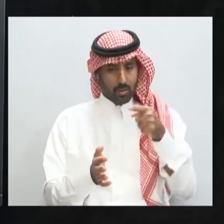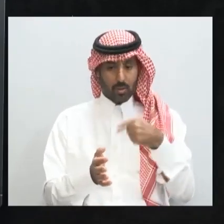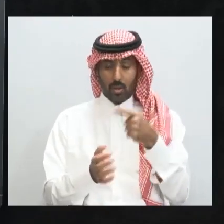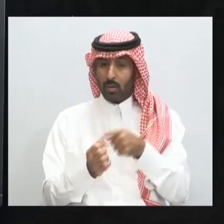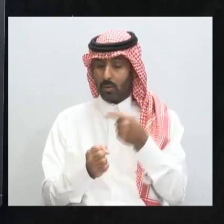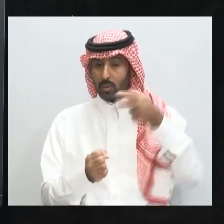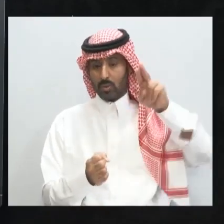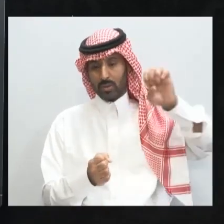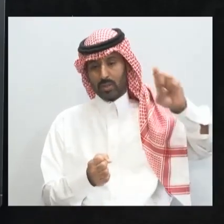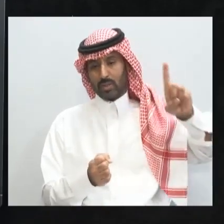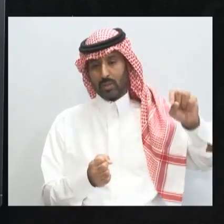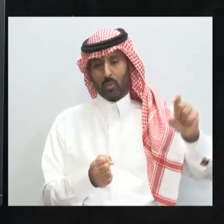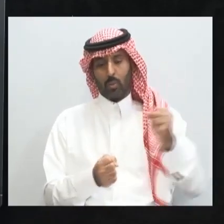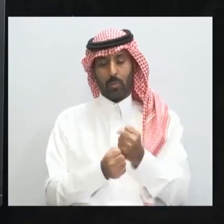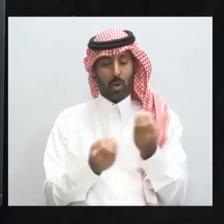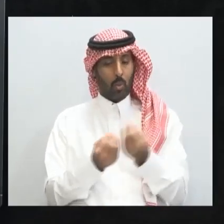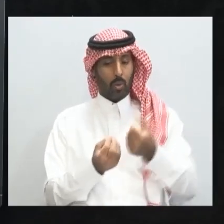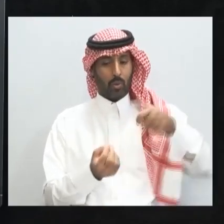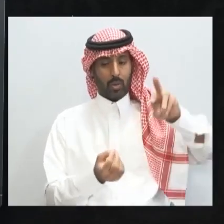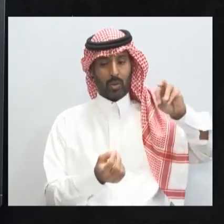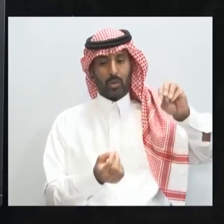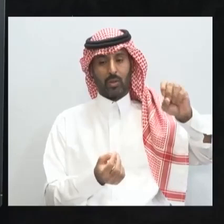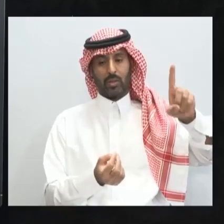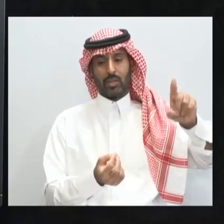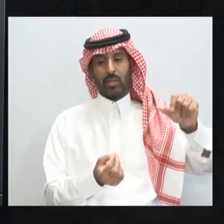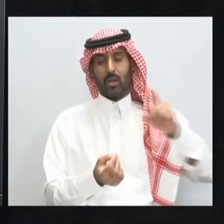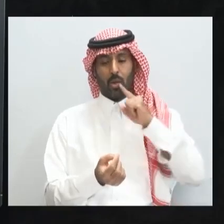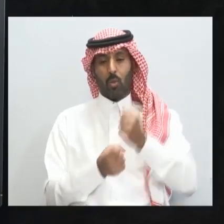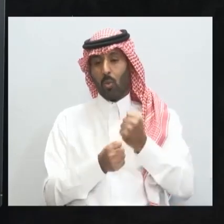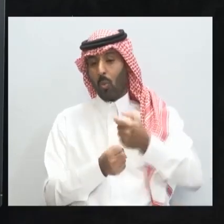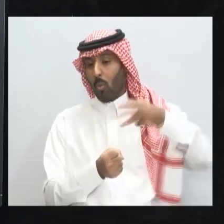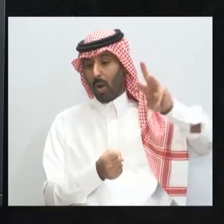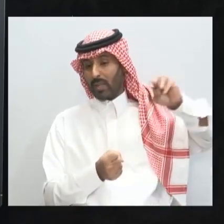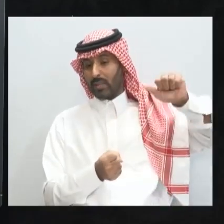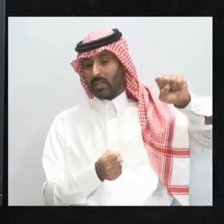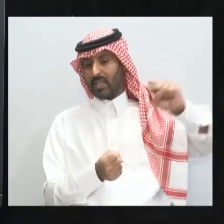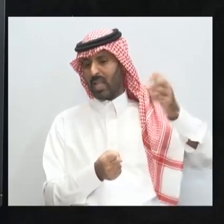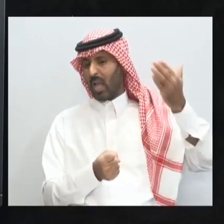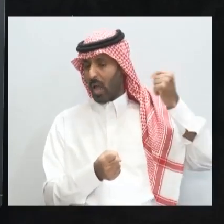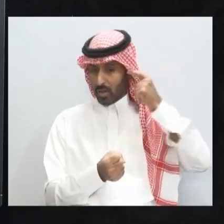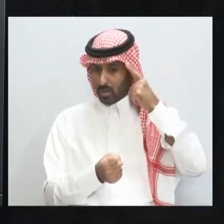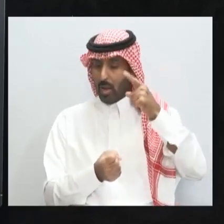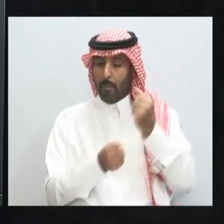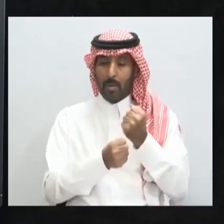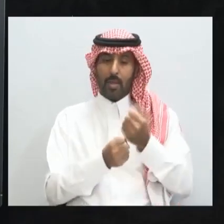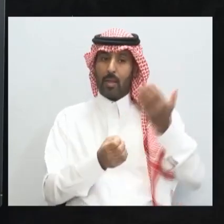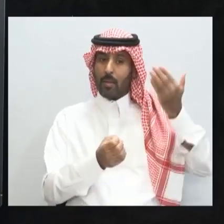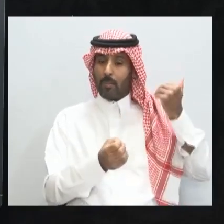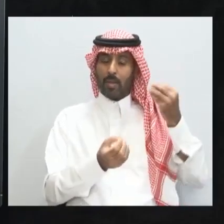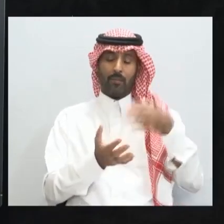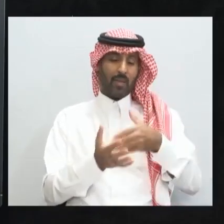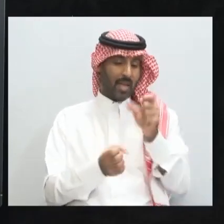have used to in the sentence and would, and if you have was and were going to in the sentence, you must use the base